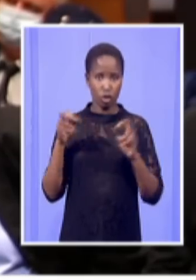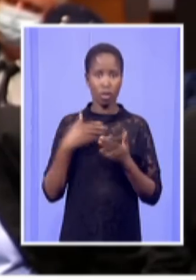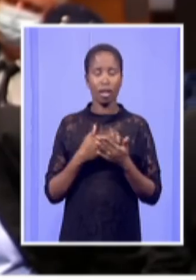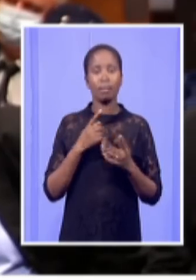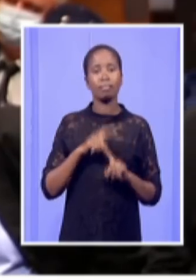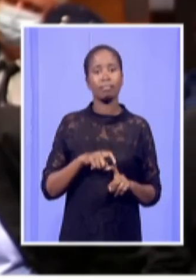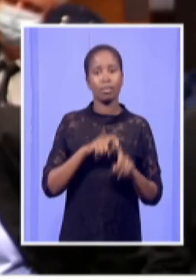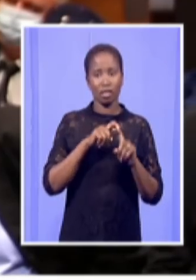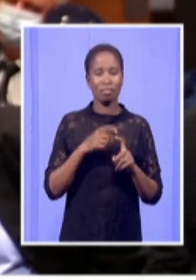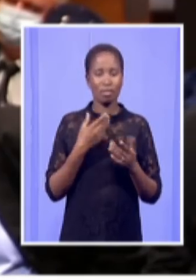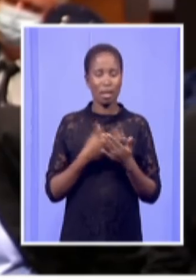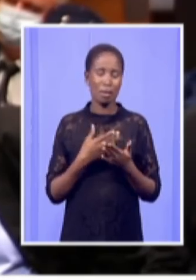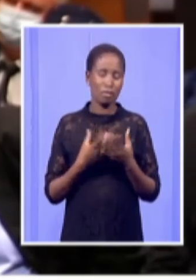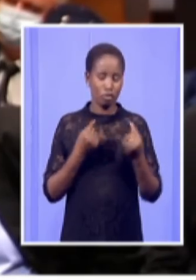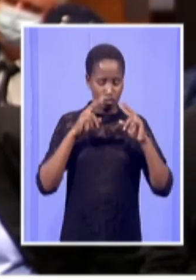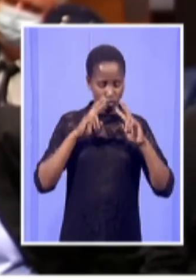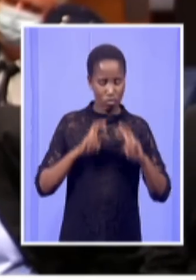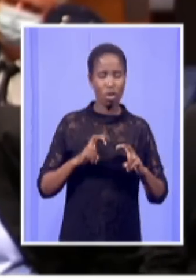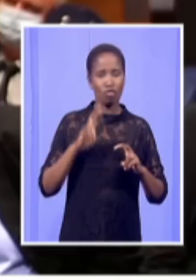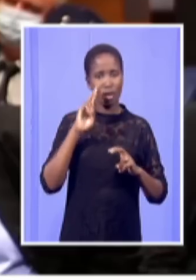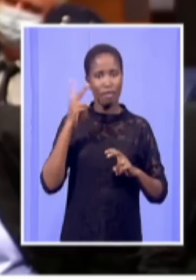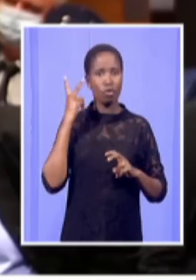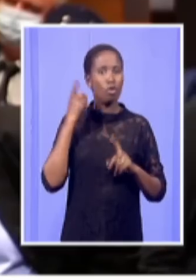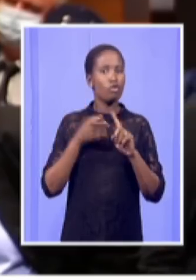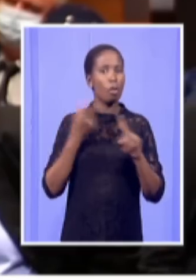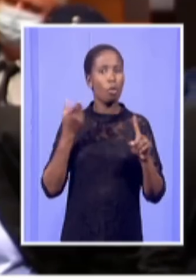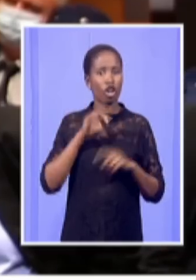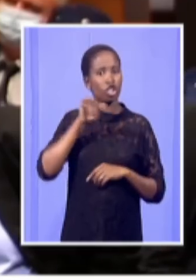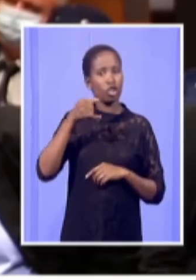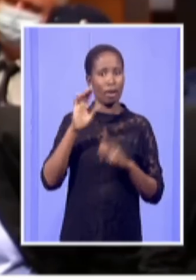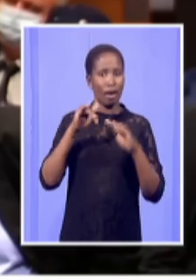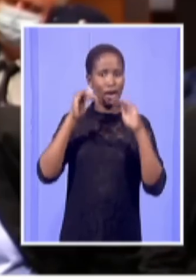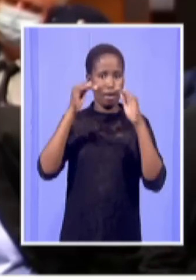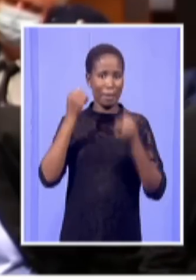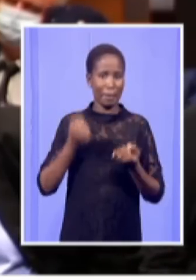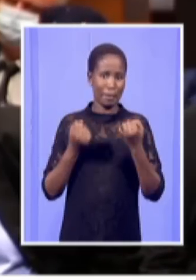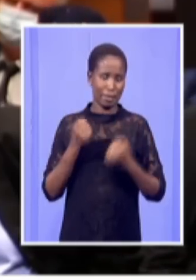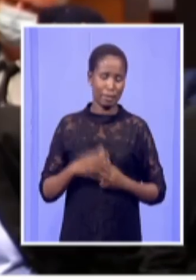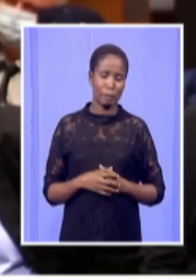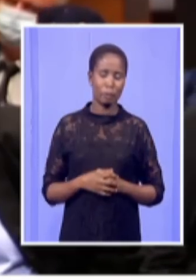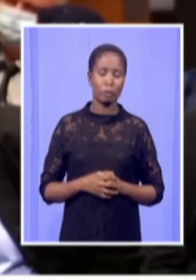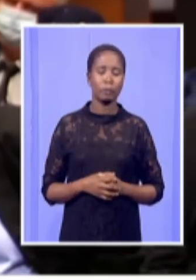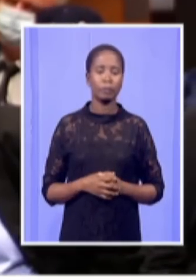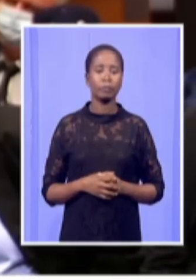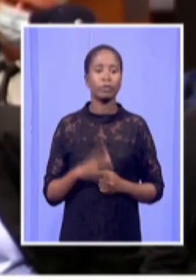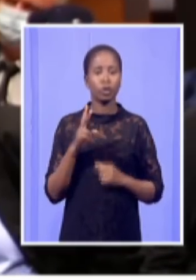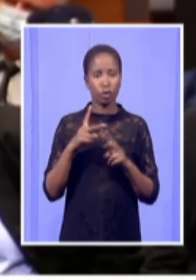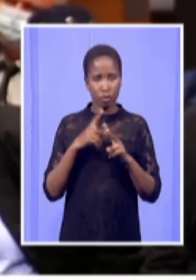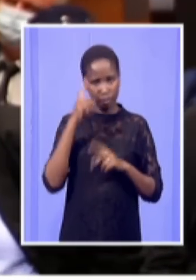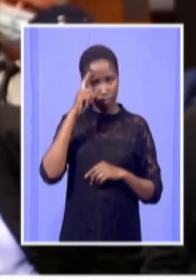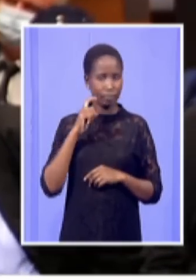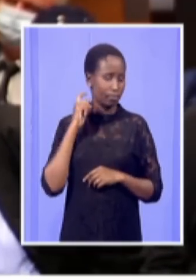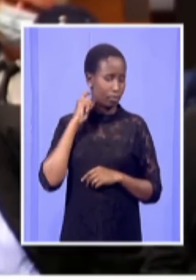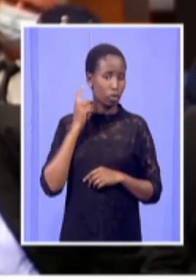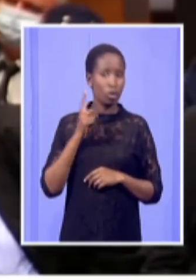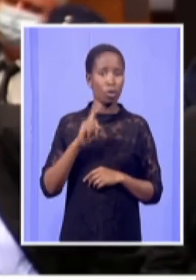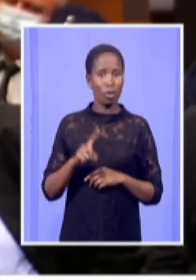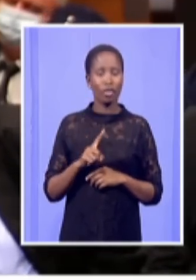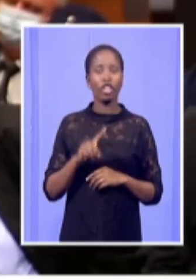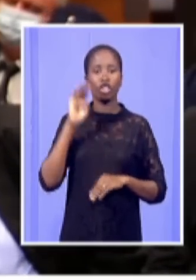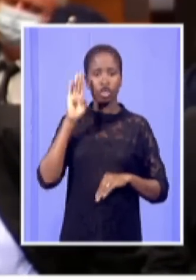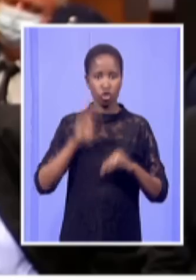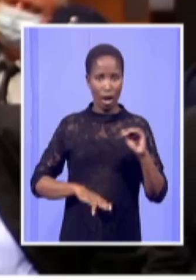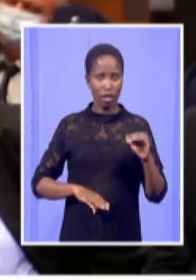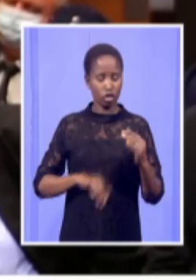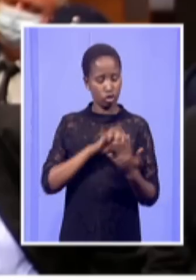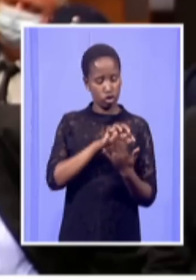is currently under review in the Johannesburg High Court. In the premise and taking into consideration the relevant schedule the charges resort under,